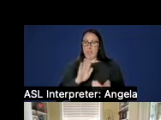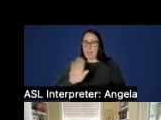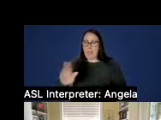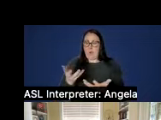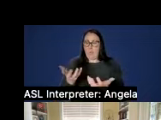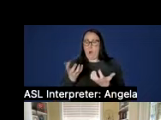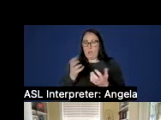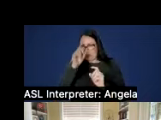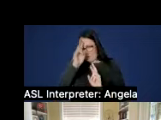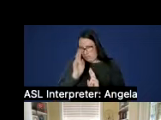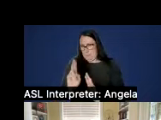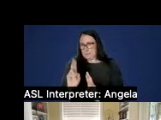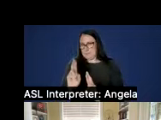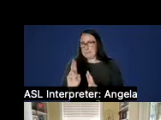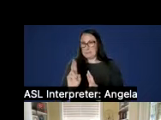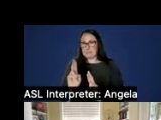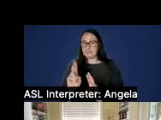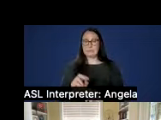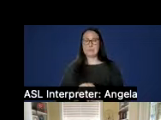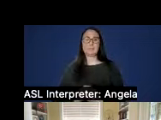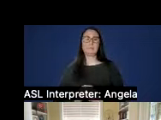So to start off, I